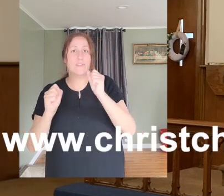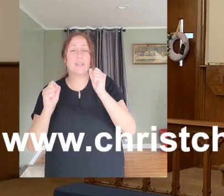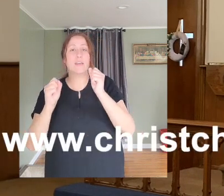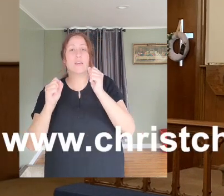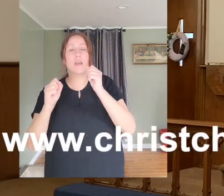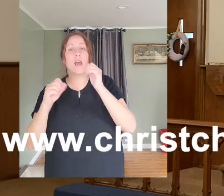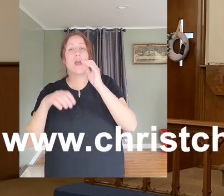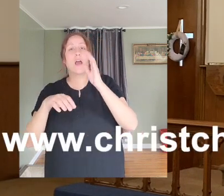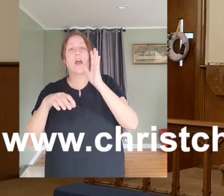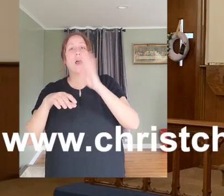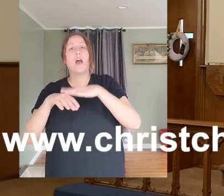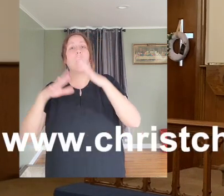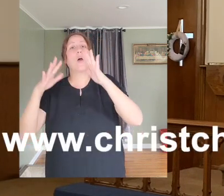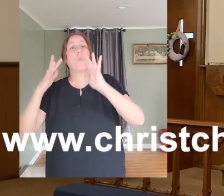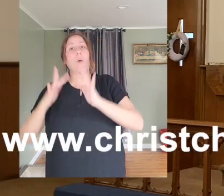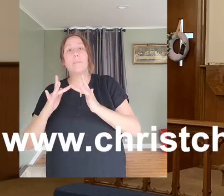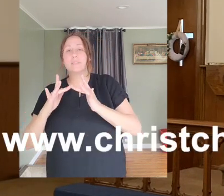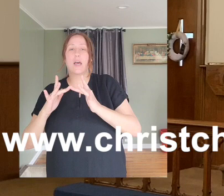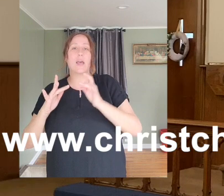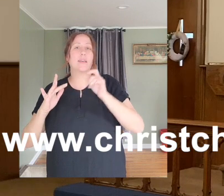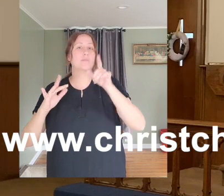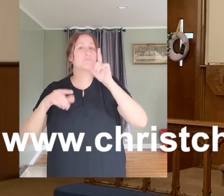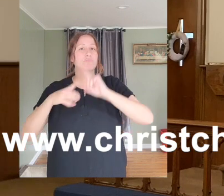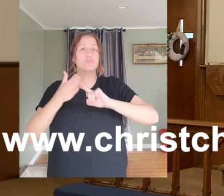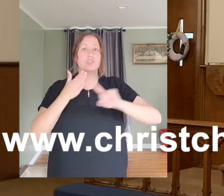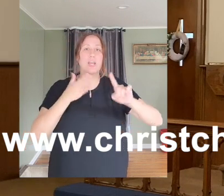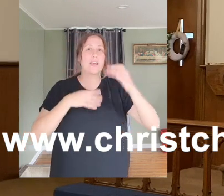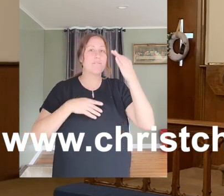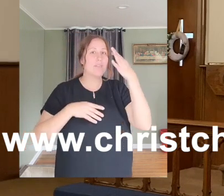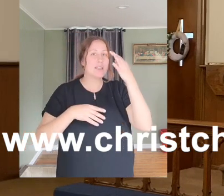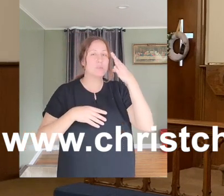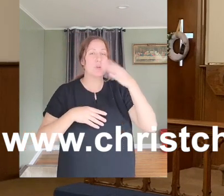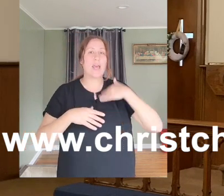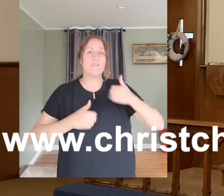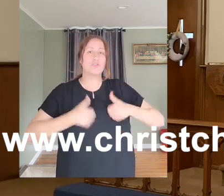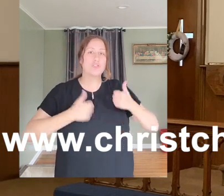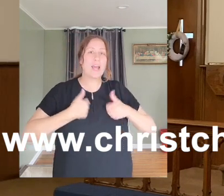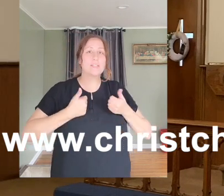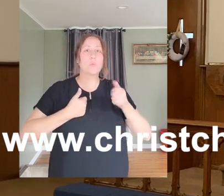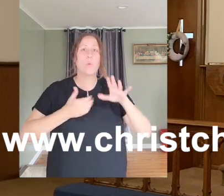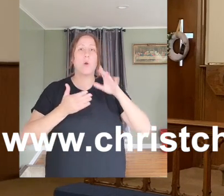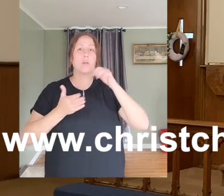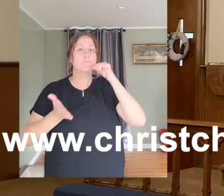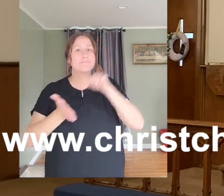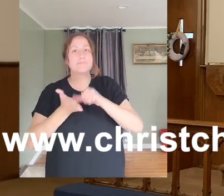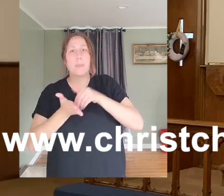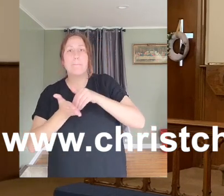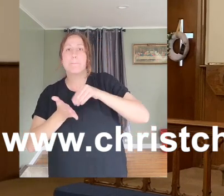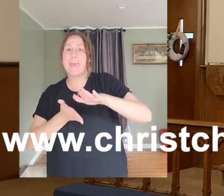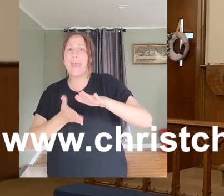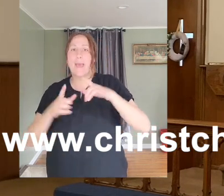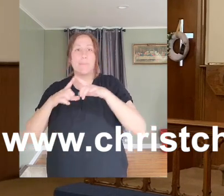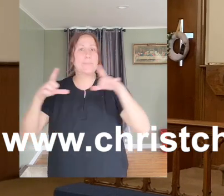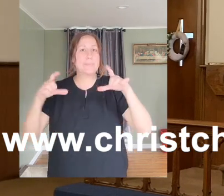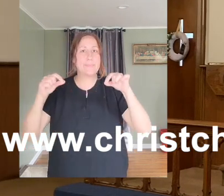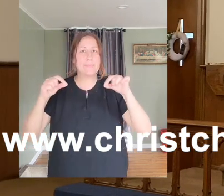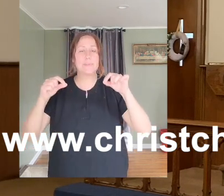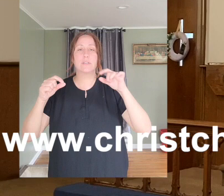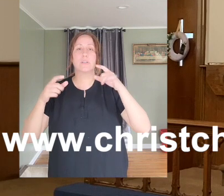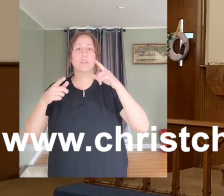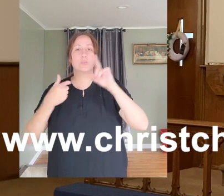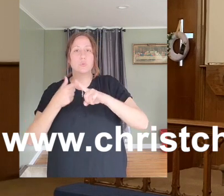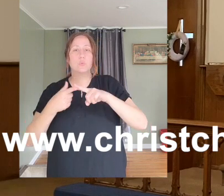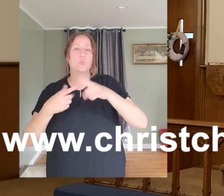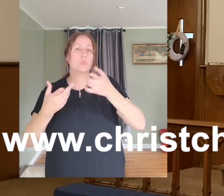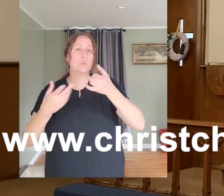and check for updates on our church Facebook. You can also mail your offerings to our church, and our address is on our church website